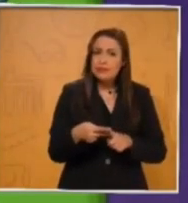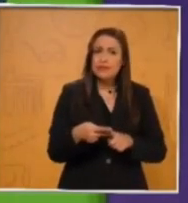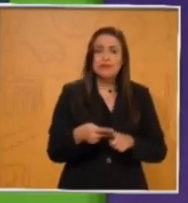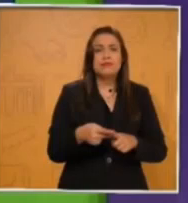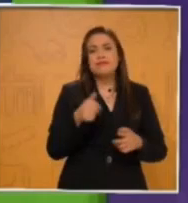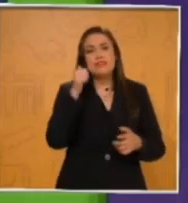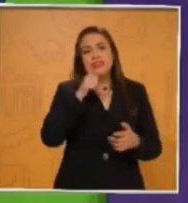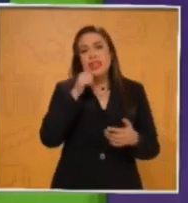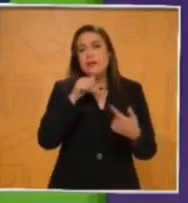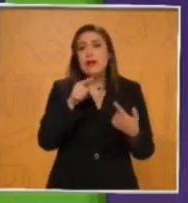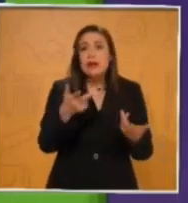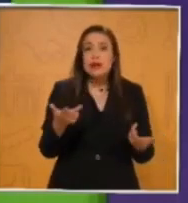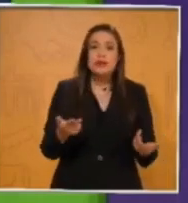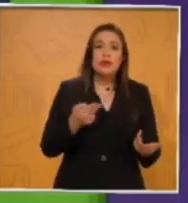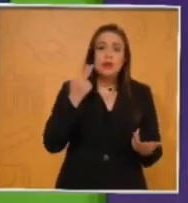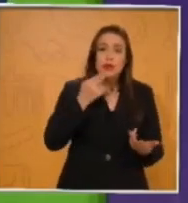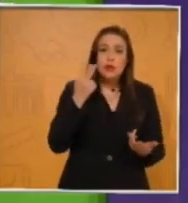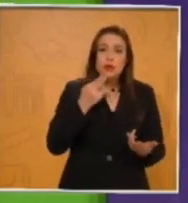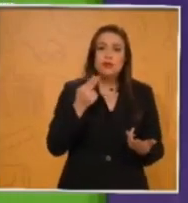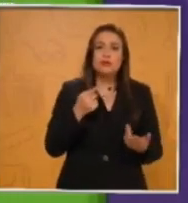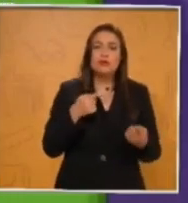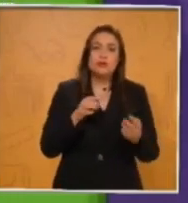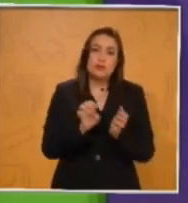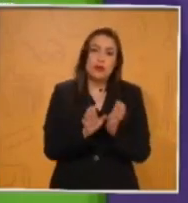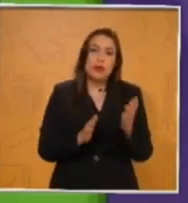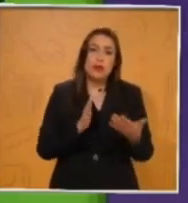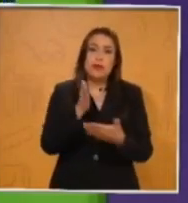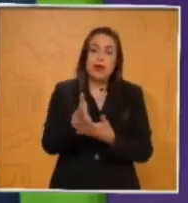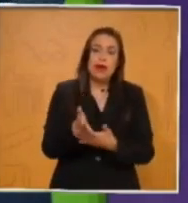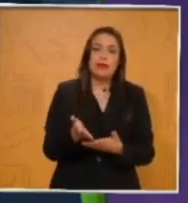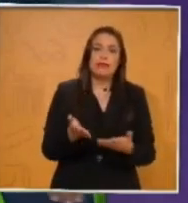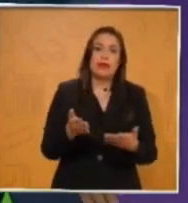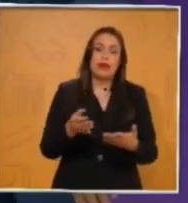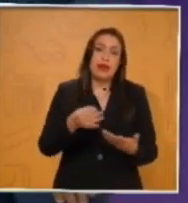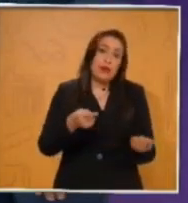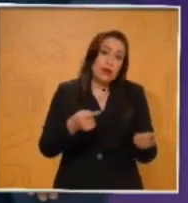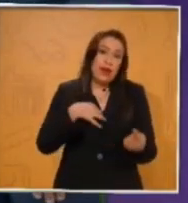you used to go to a party, you dance.